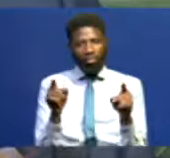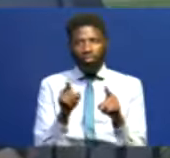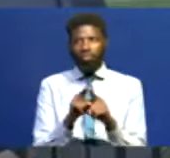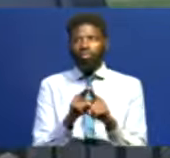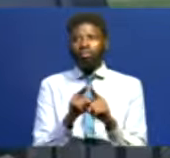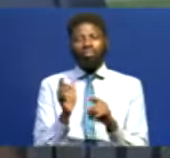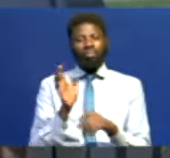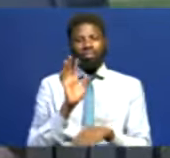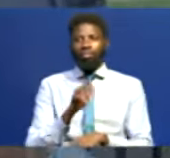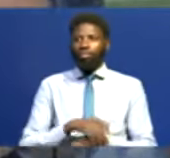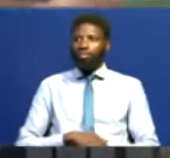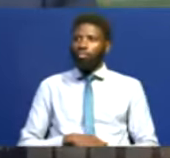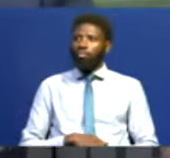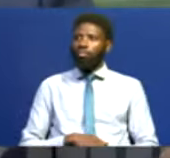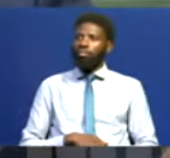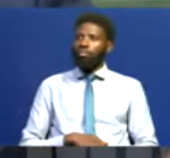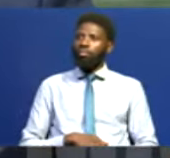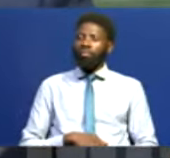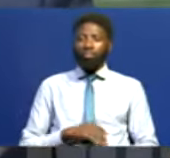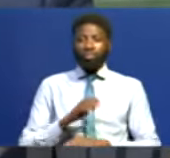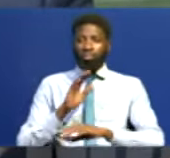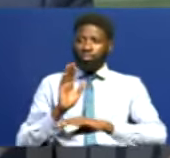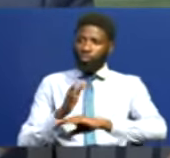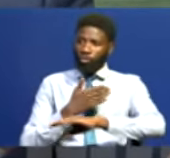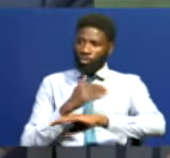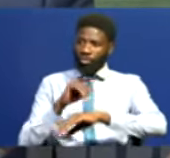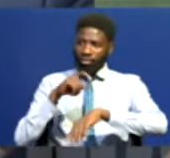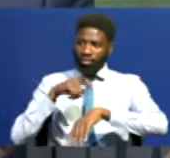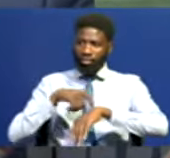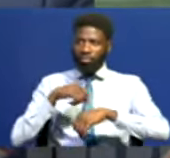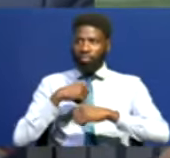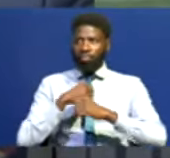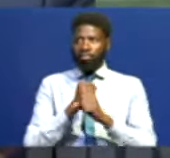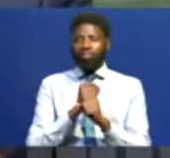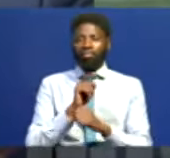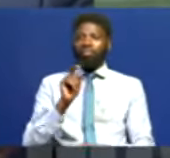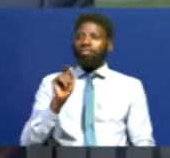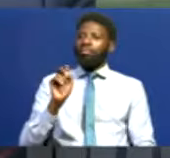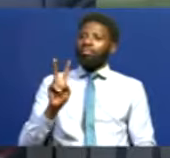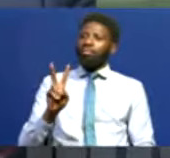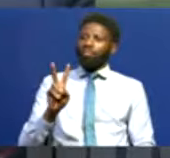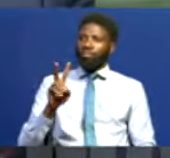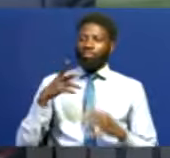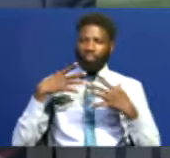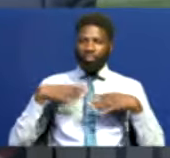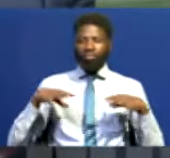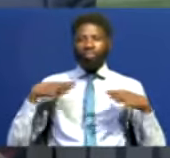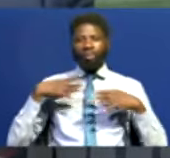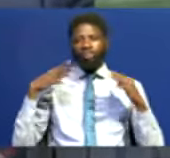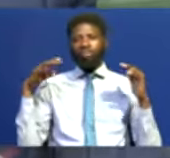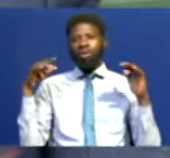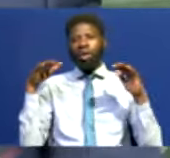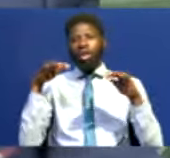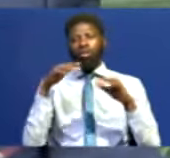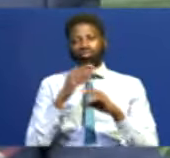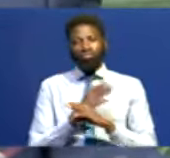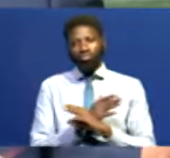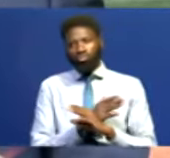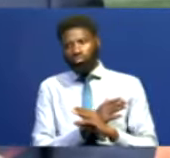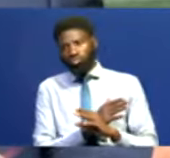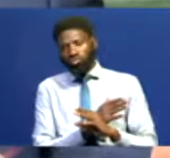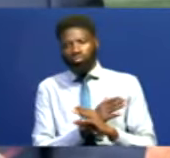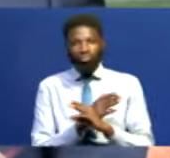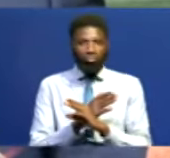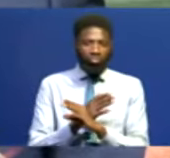Time made television the go-to place.